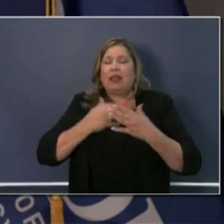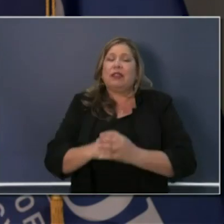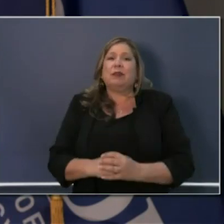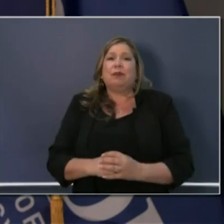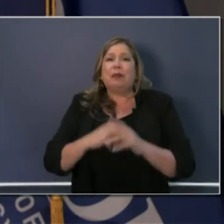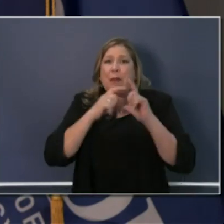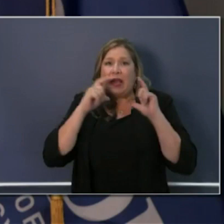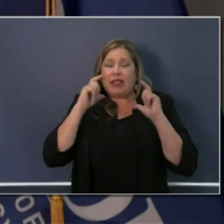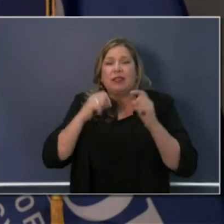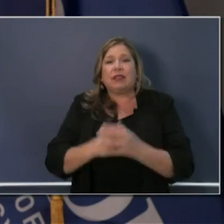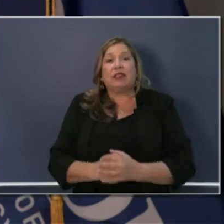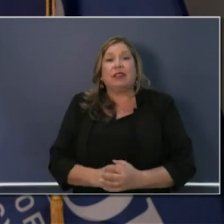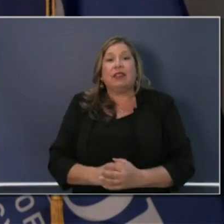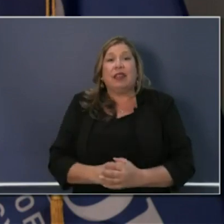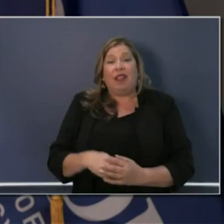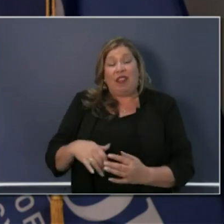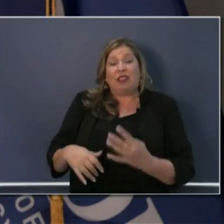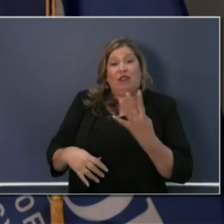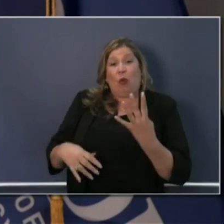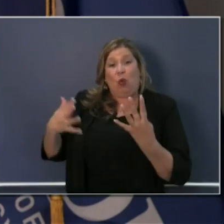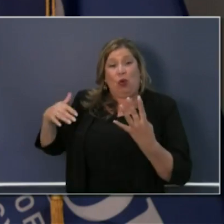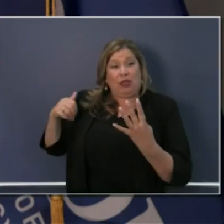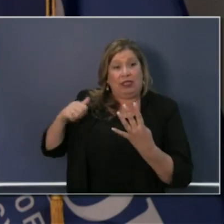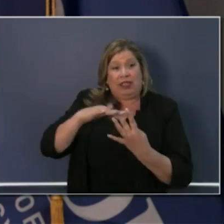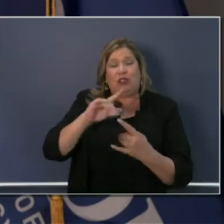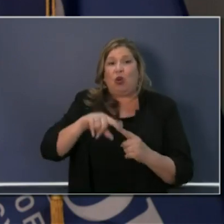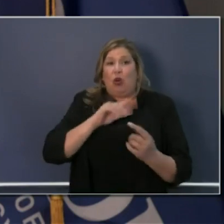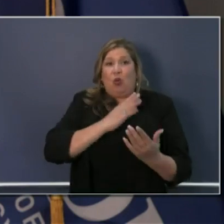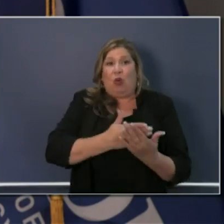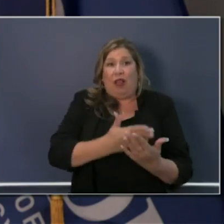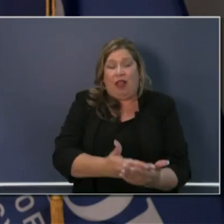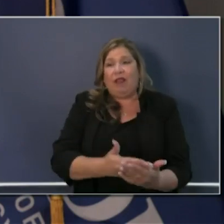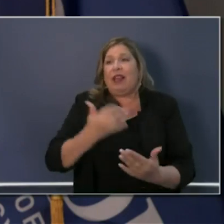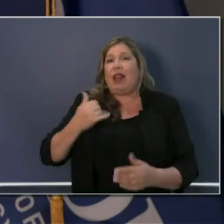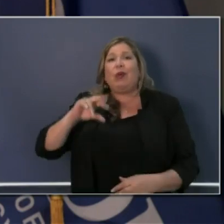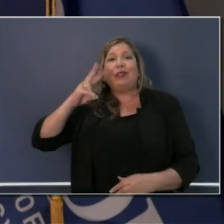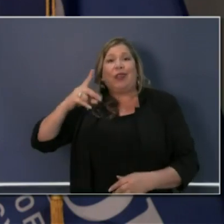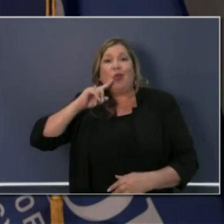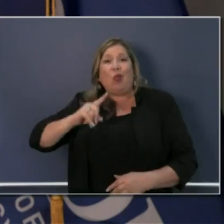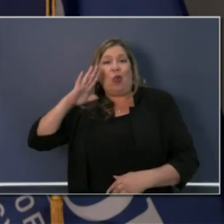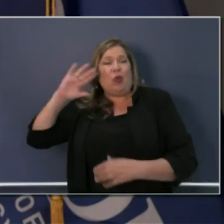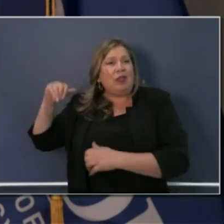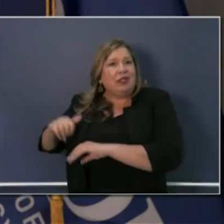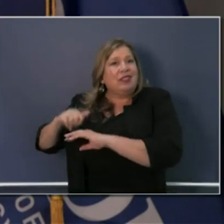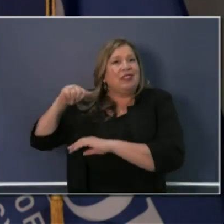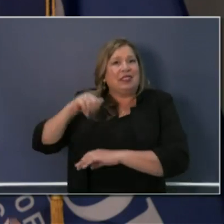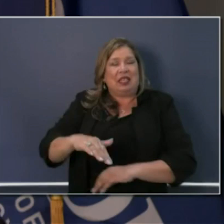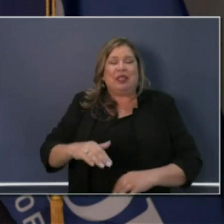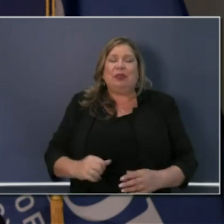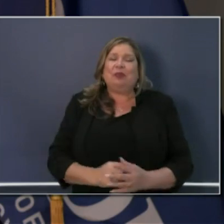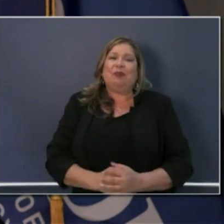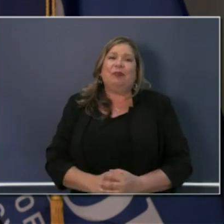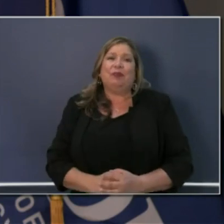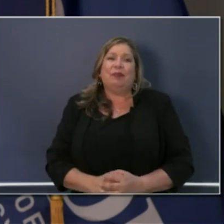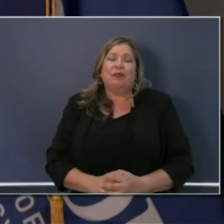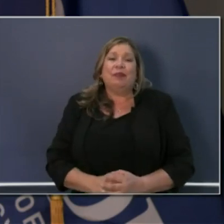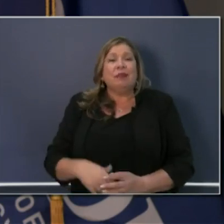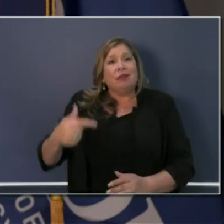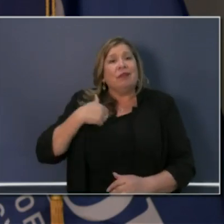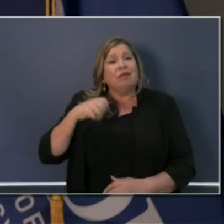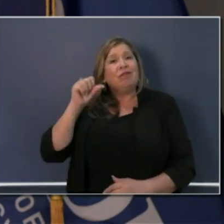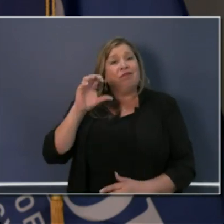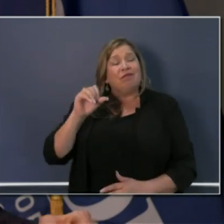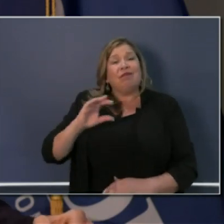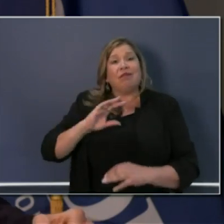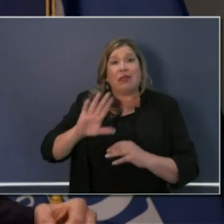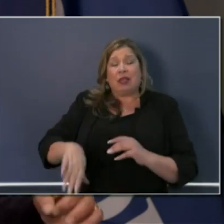they're already beginning to send the second order as I speak to you tonight. I say all that from a point of optimism,